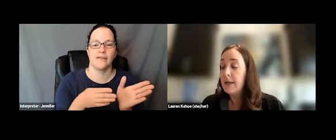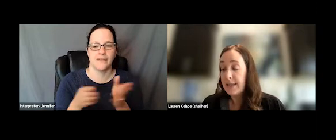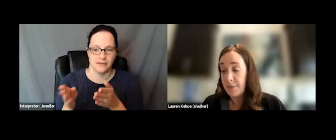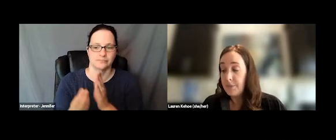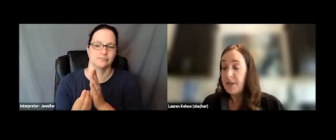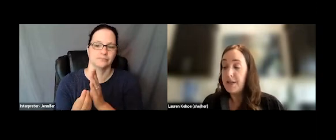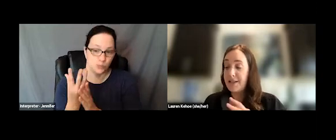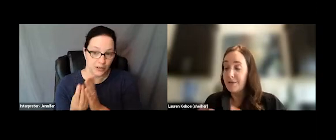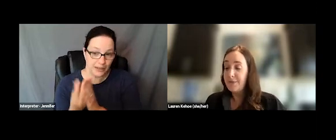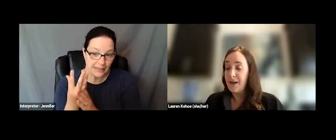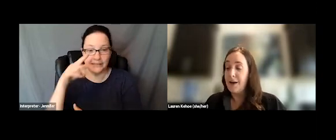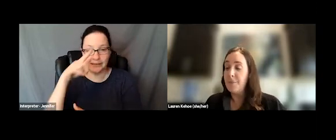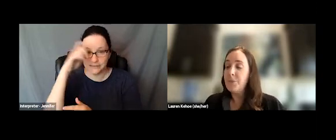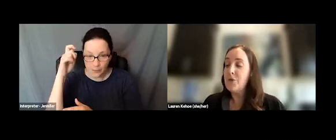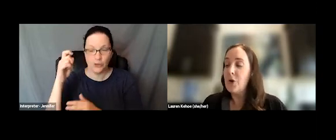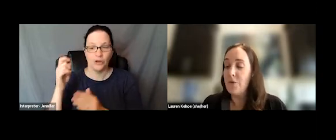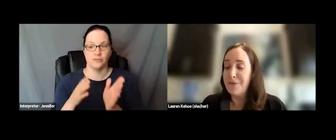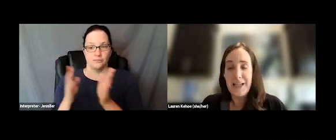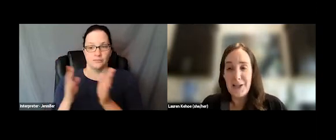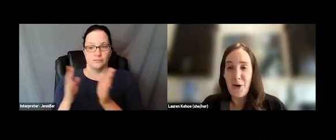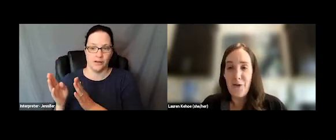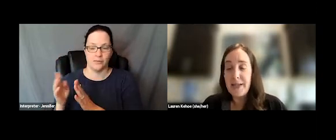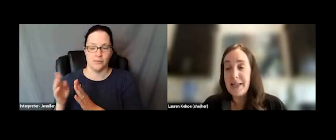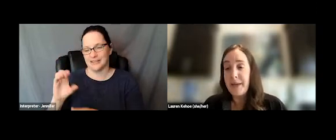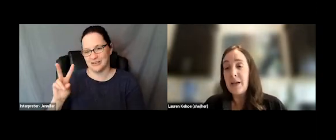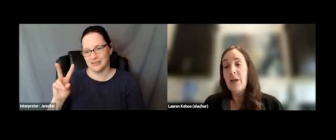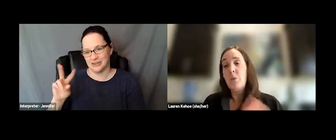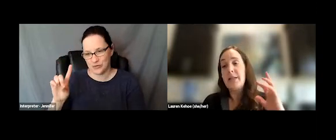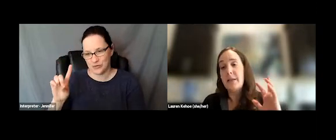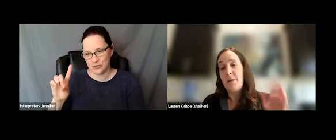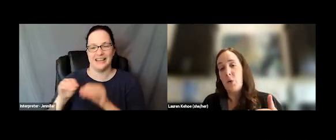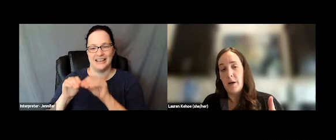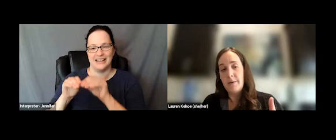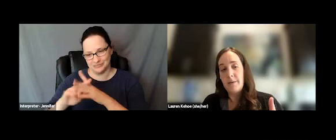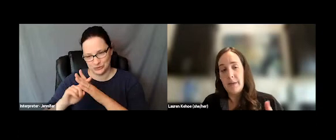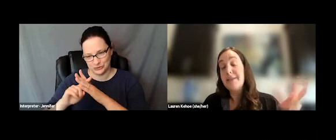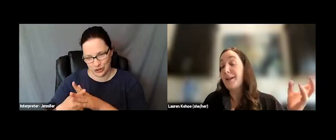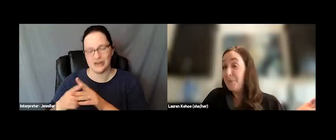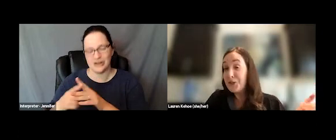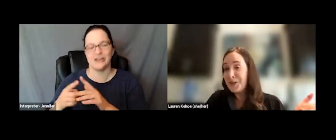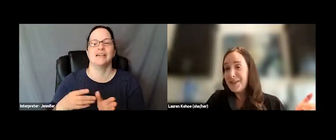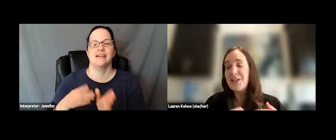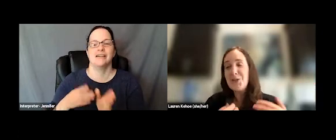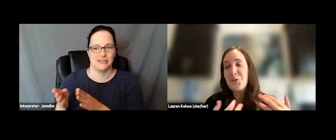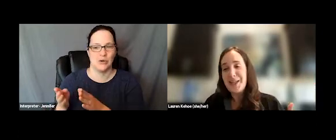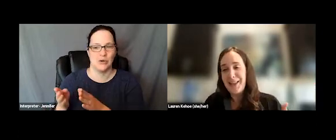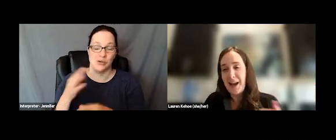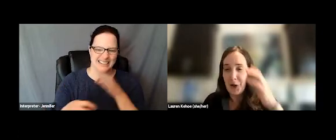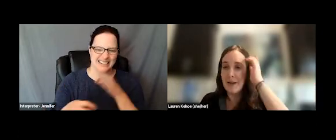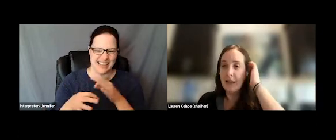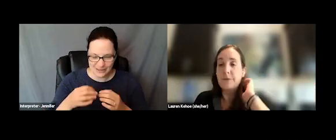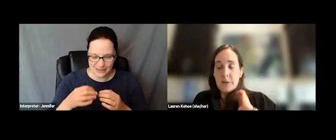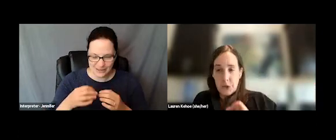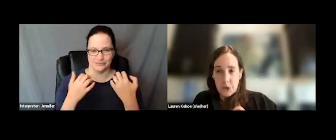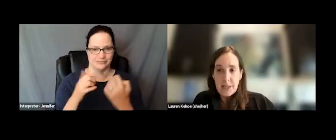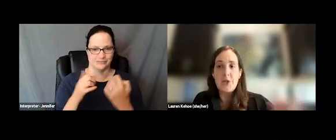spring, summer because of COVID, because of the COVID pandemic. We did a lot more, instead of in-person sessions, we did a lot